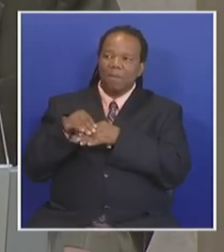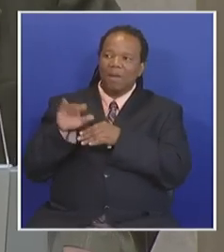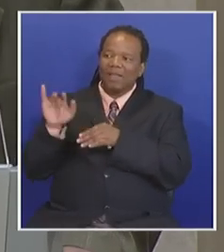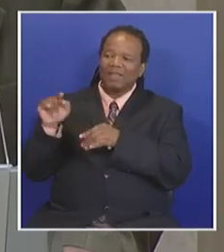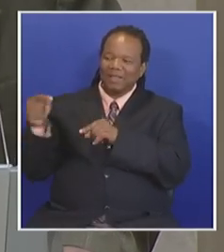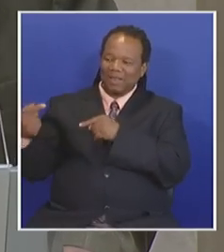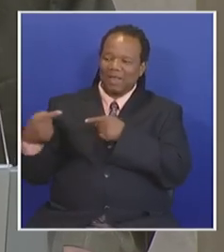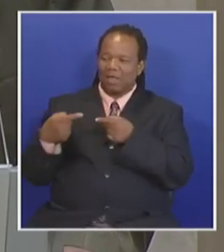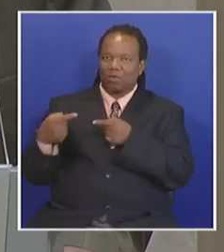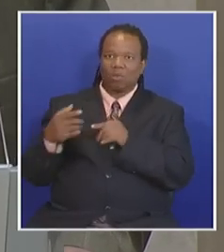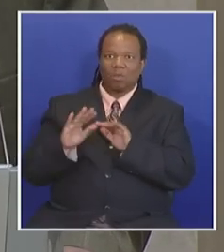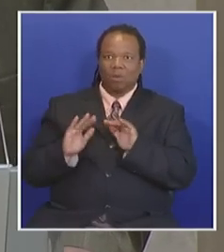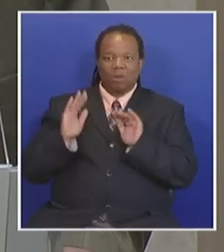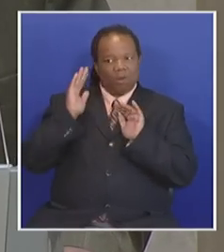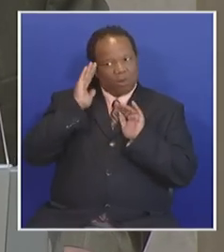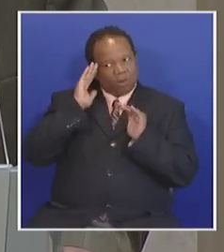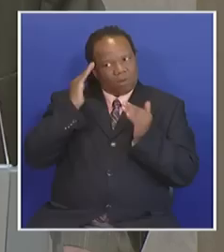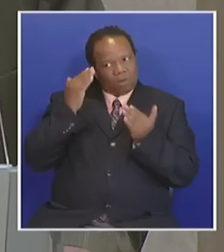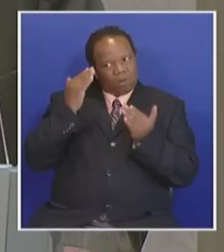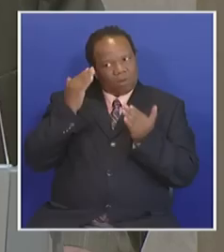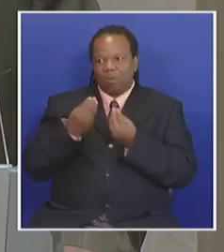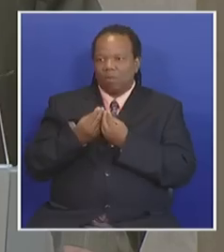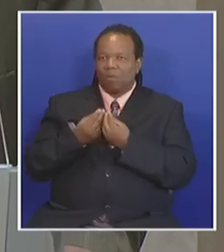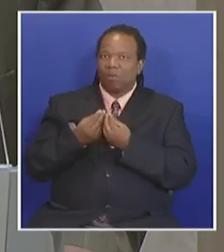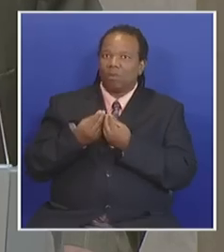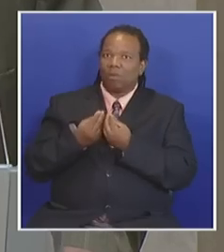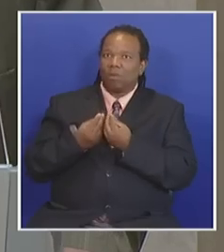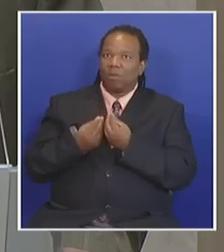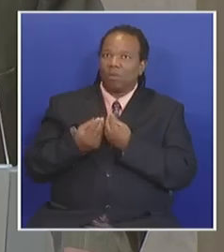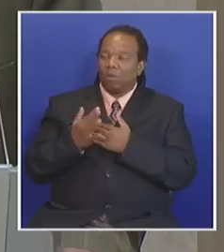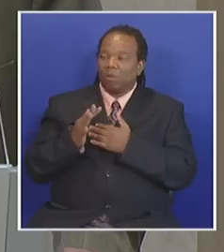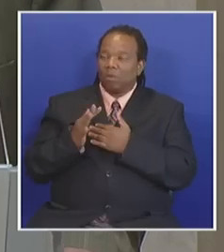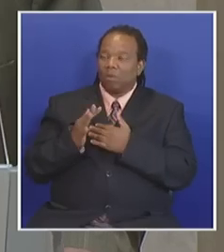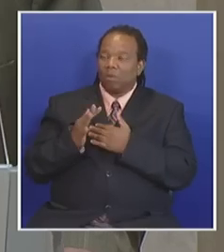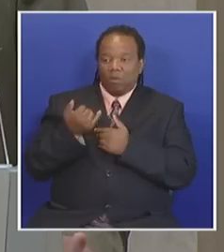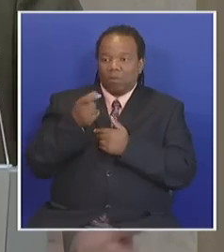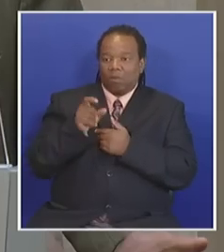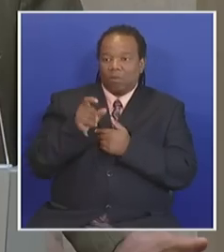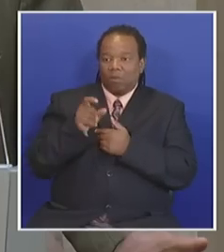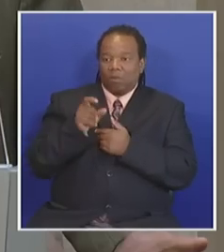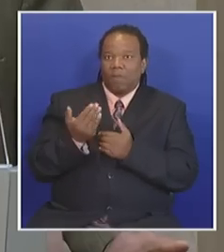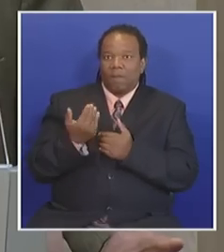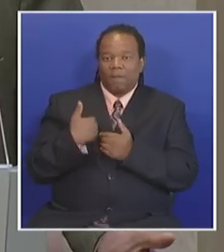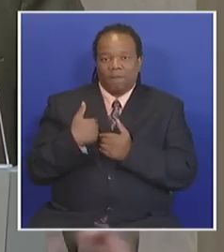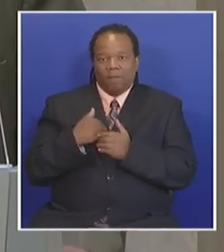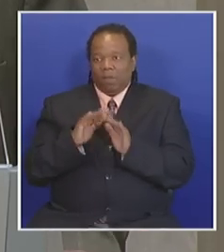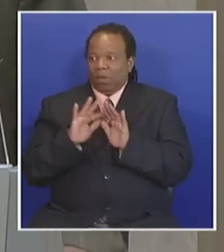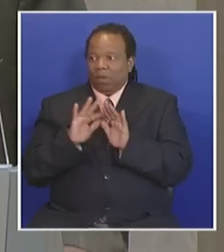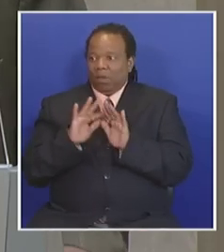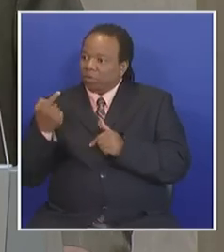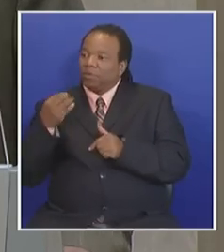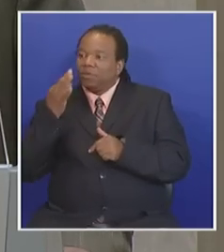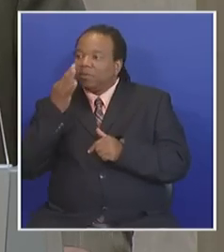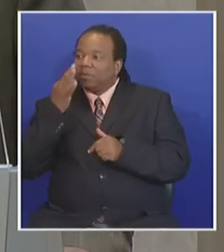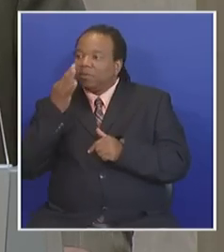that I do not know bigots. You may feel, honorable member, like, well, I don't hate black people, so